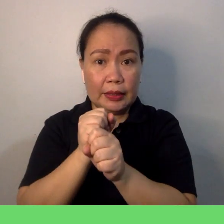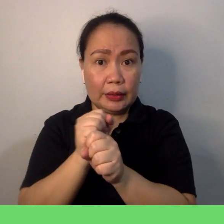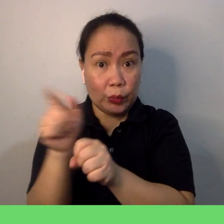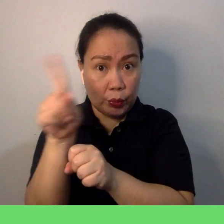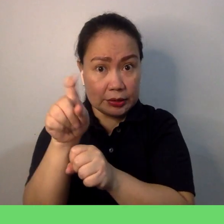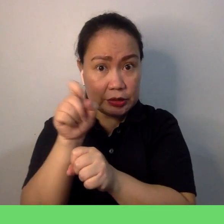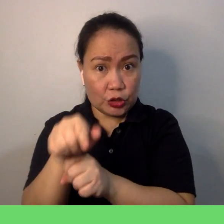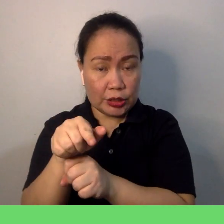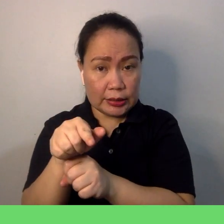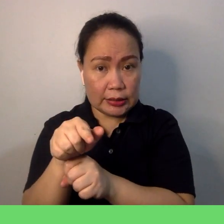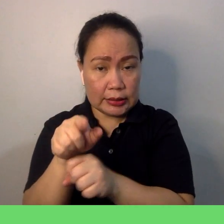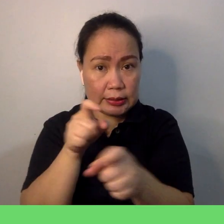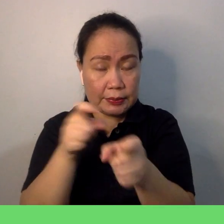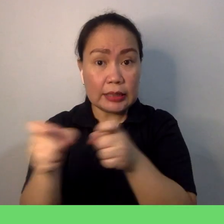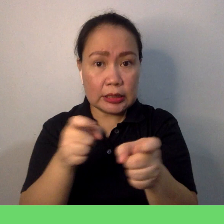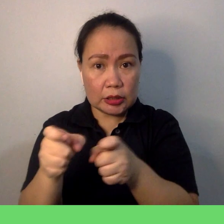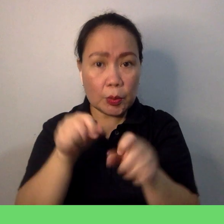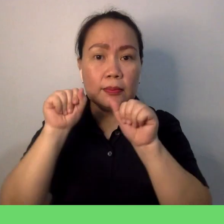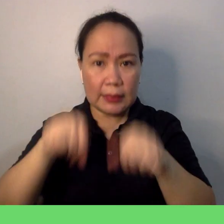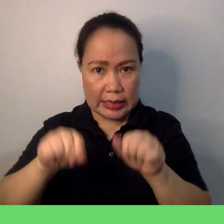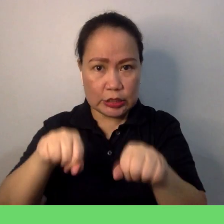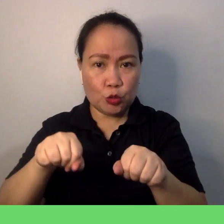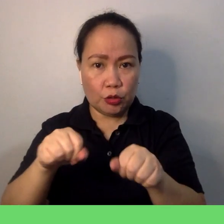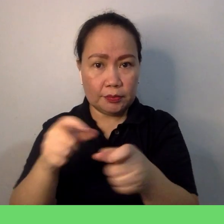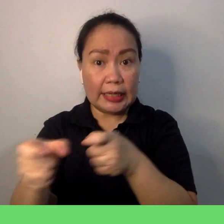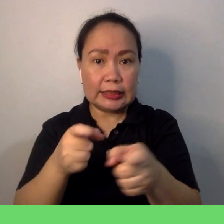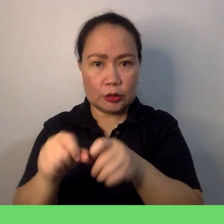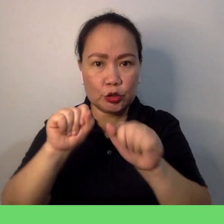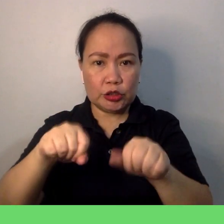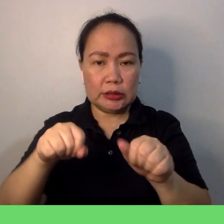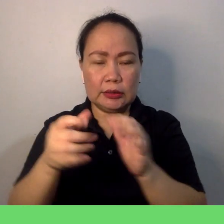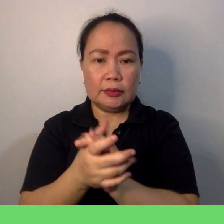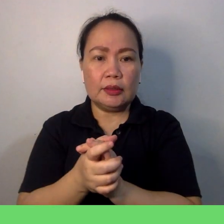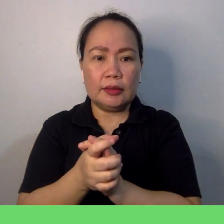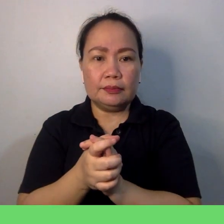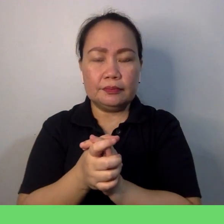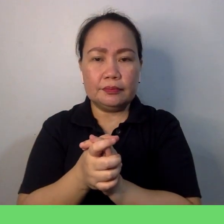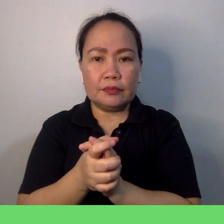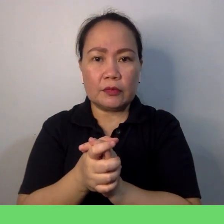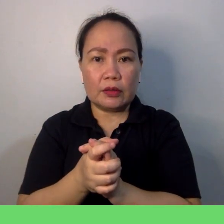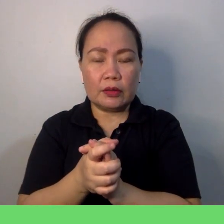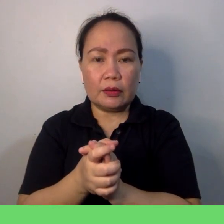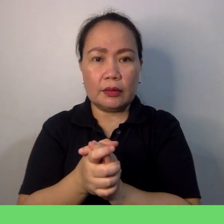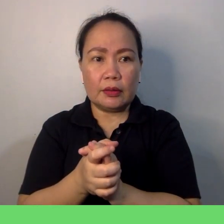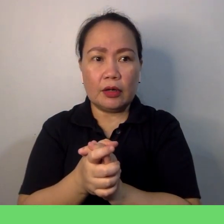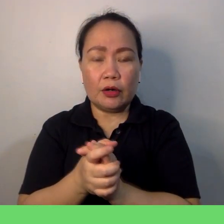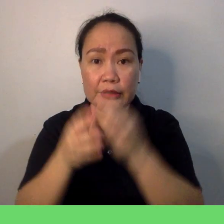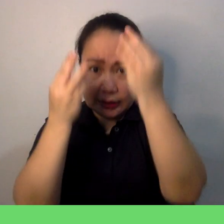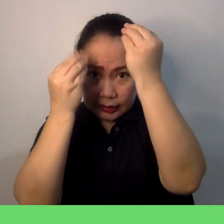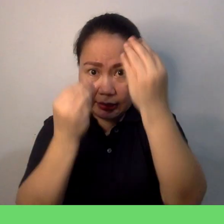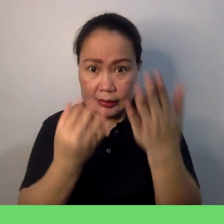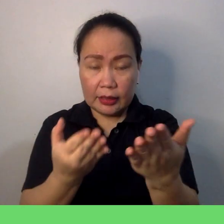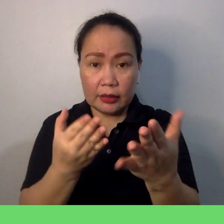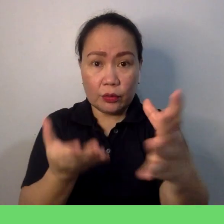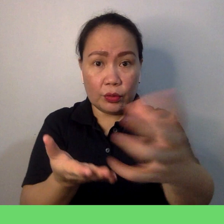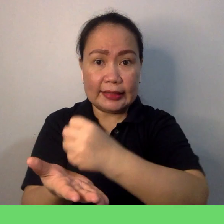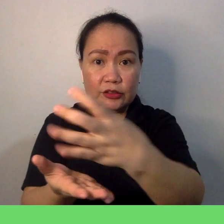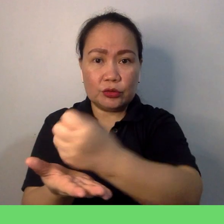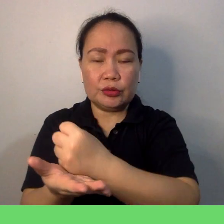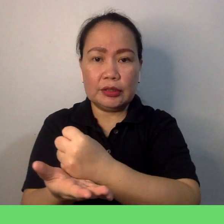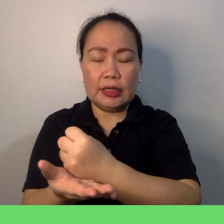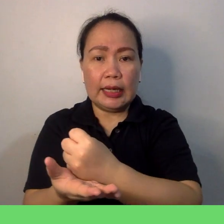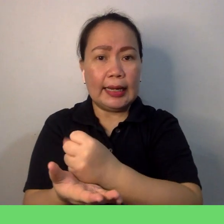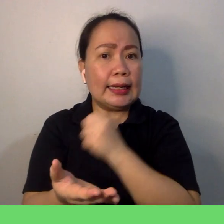formulating questions, manageable siya. Okay, manageable dapat to conduct data collection at